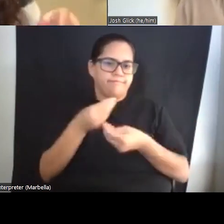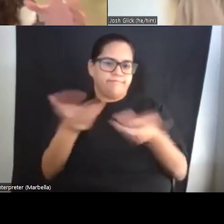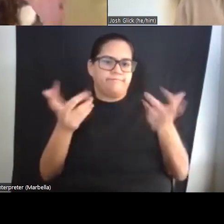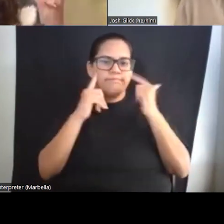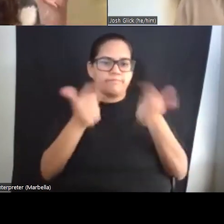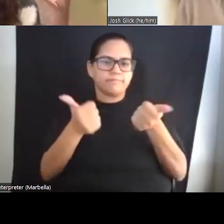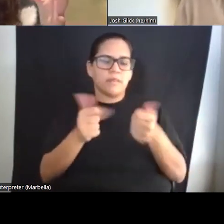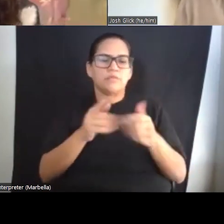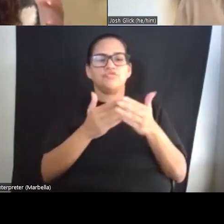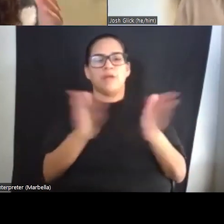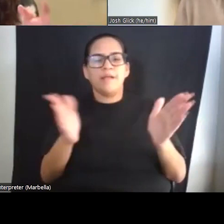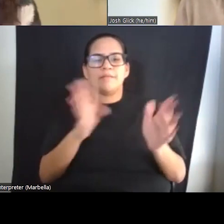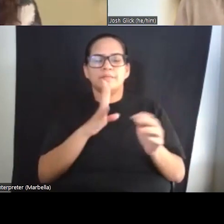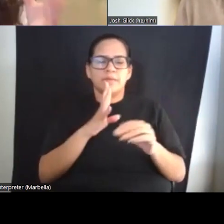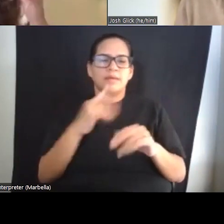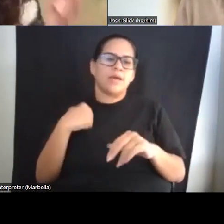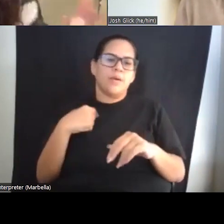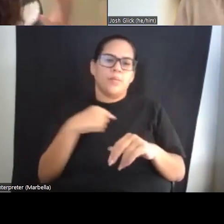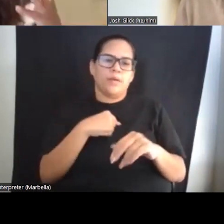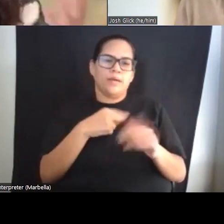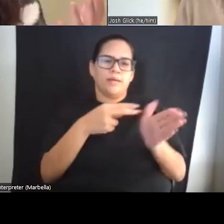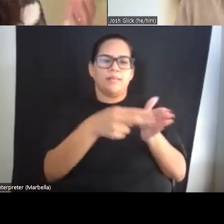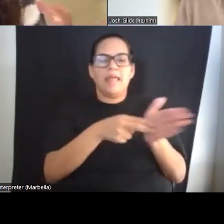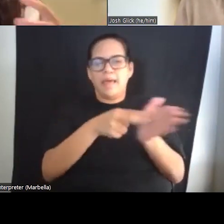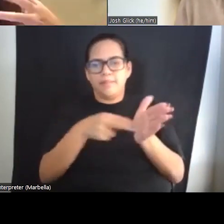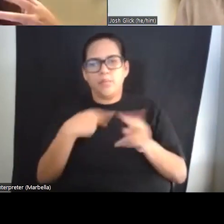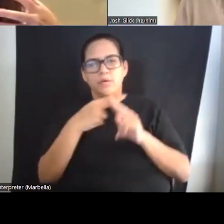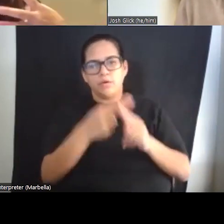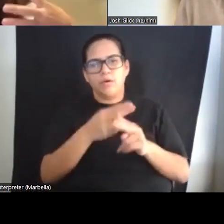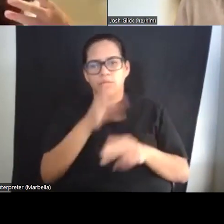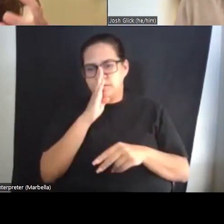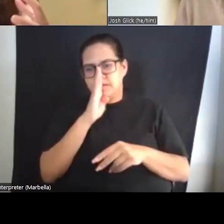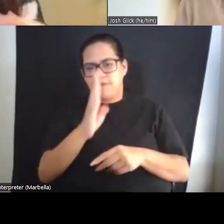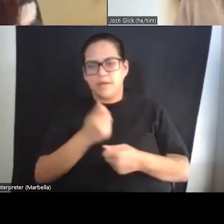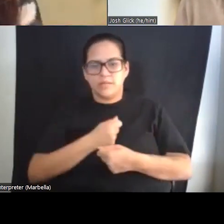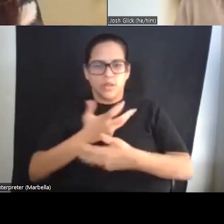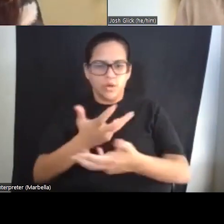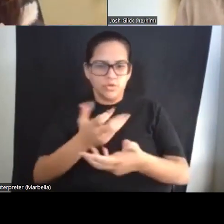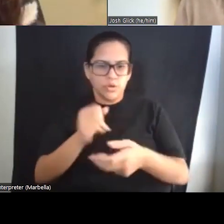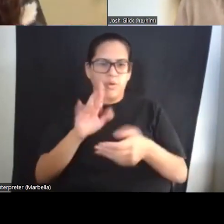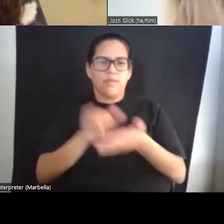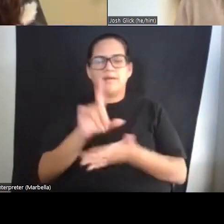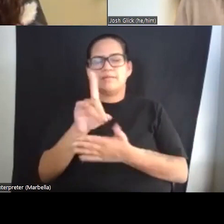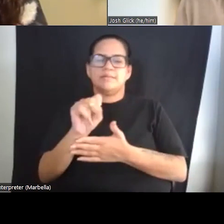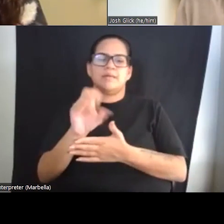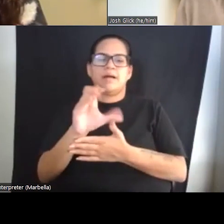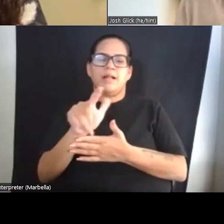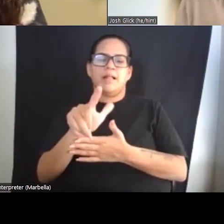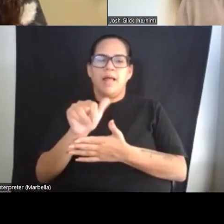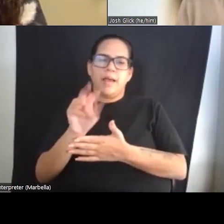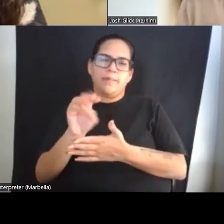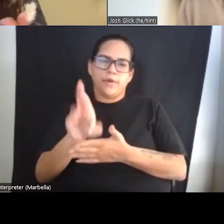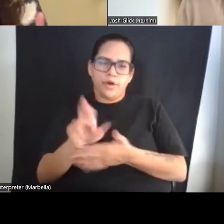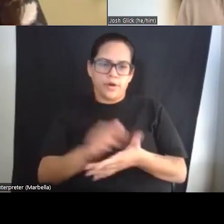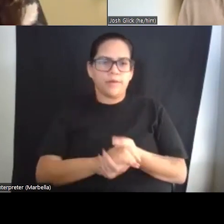generally speaking, we labeling is what we call direct disclosure or that disclaimer. For instance, that's